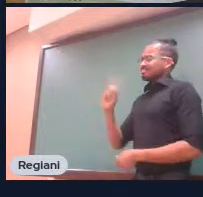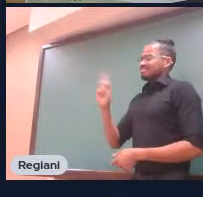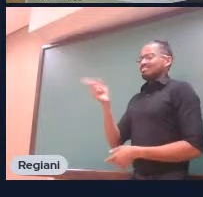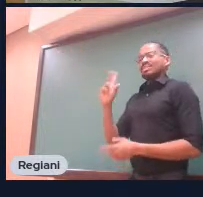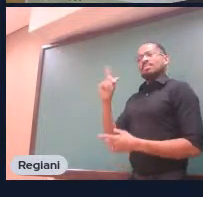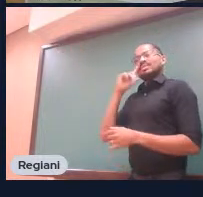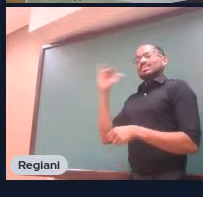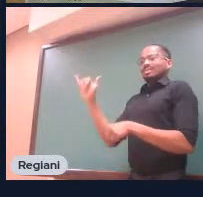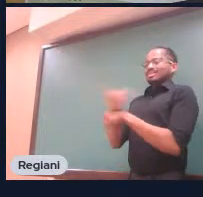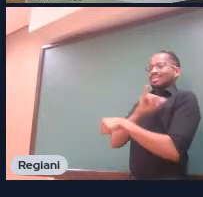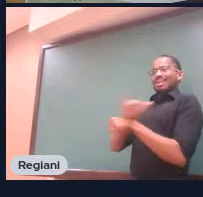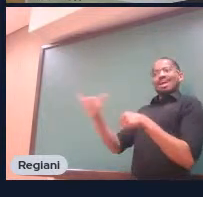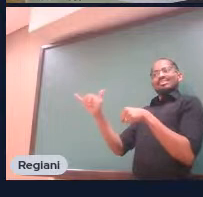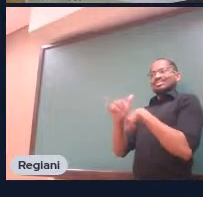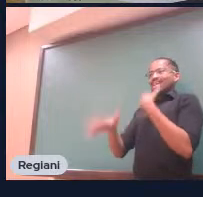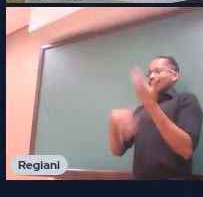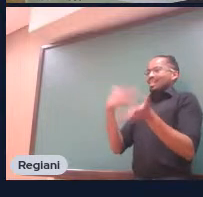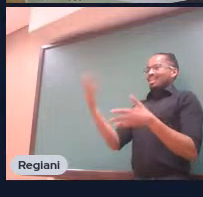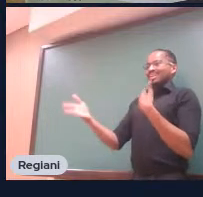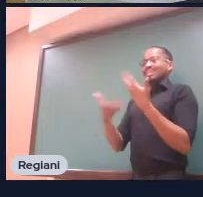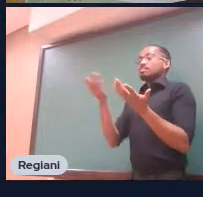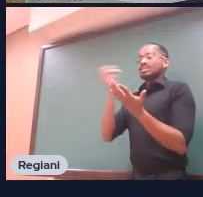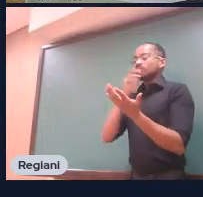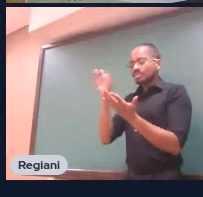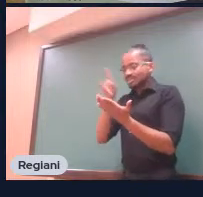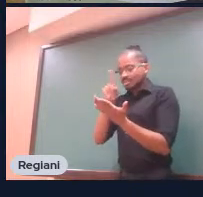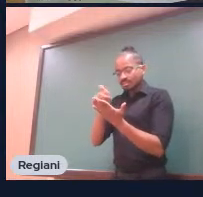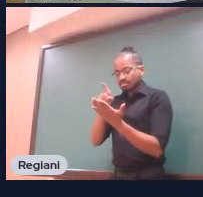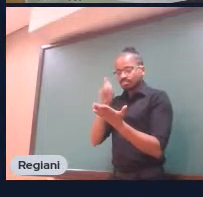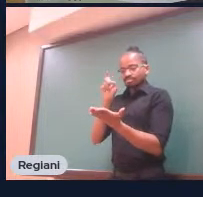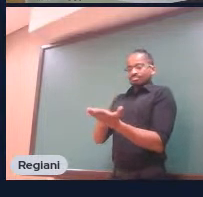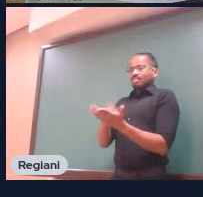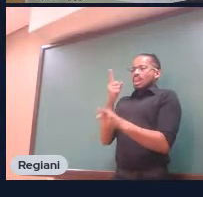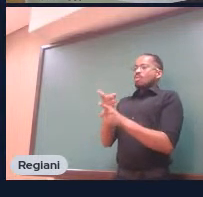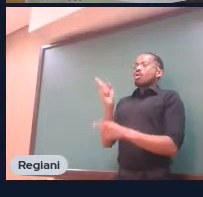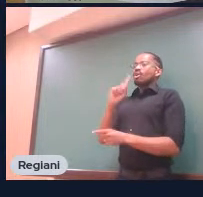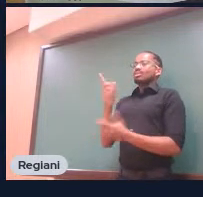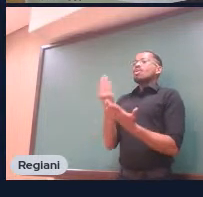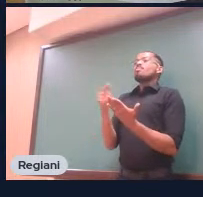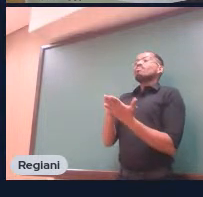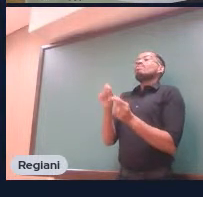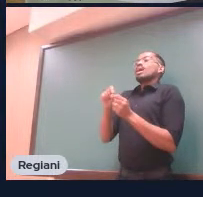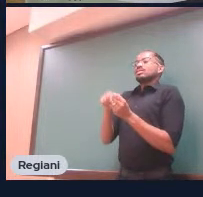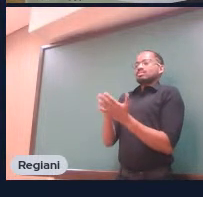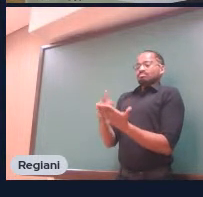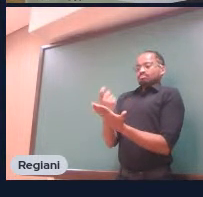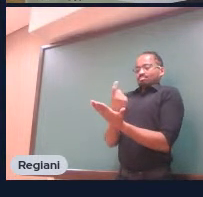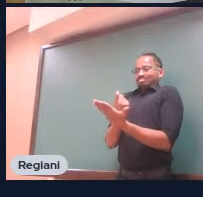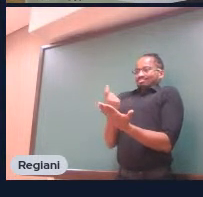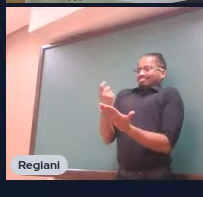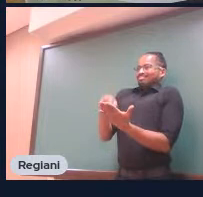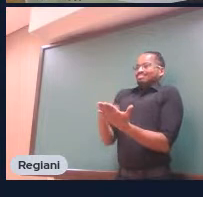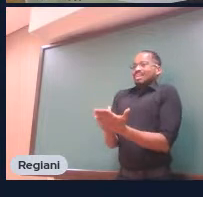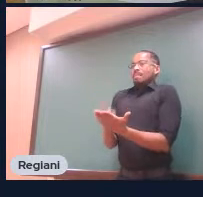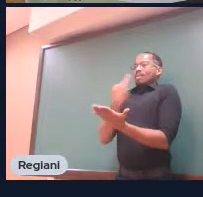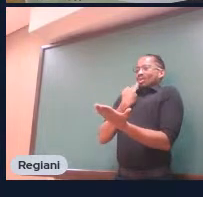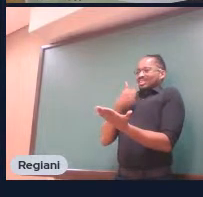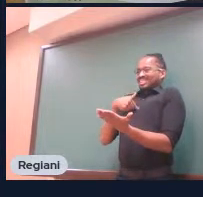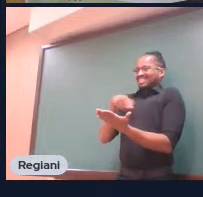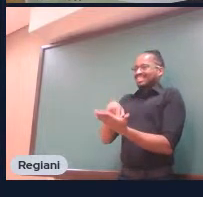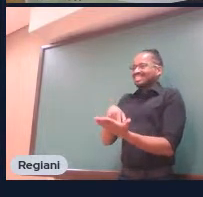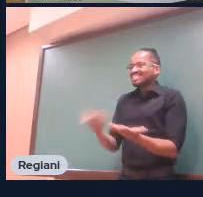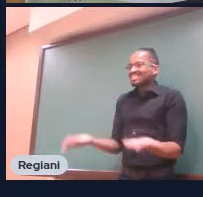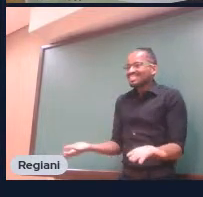can't find it, there will be automatic rerouting, multiple access routes. What has